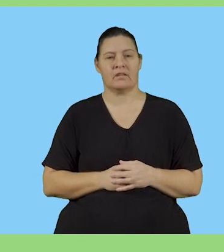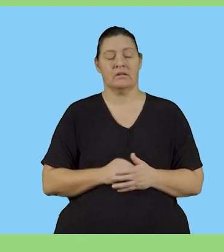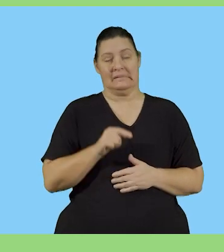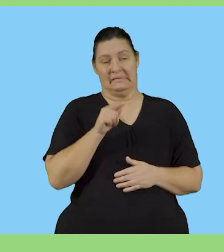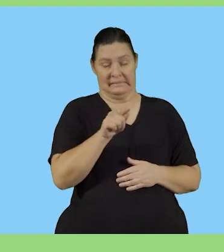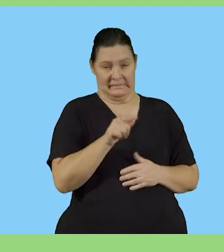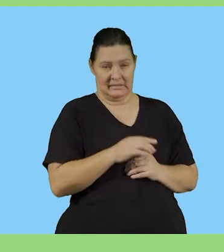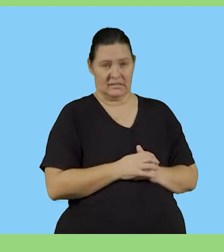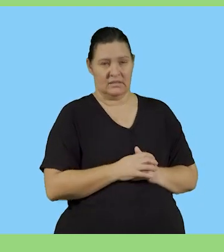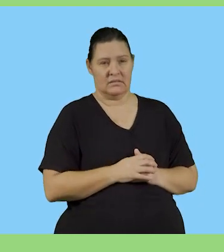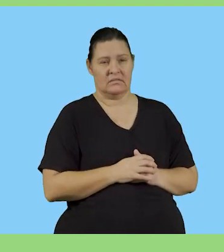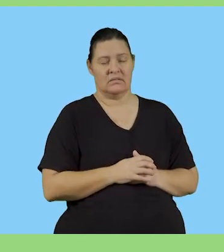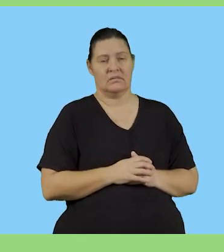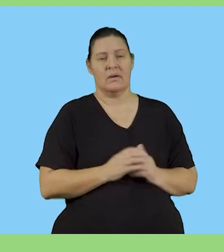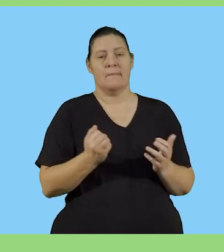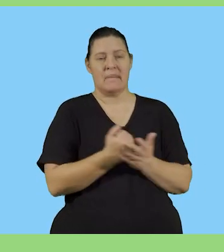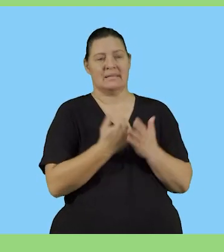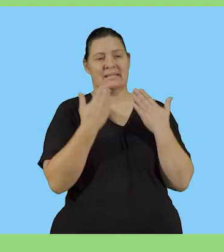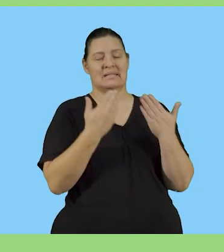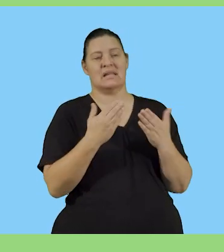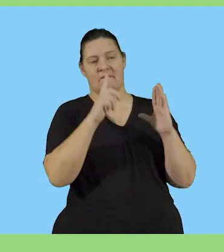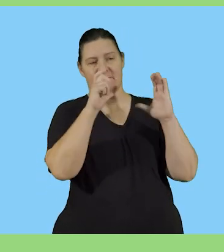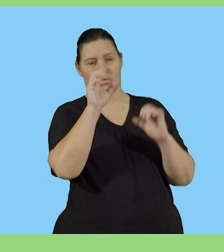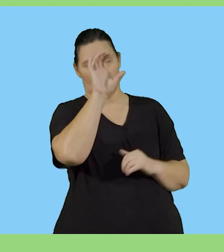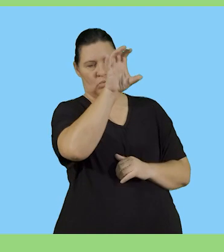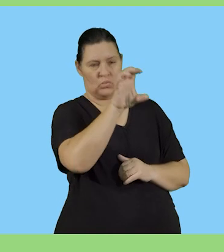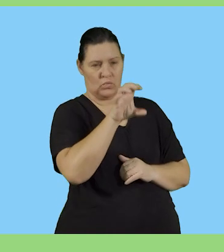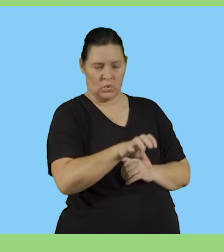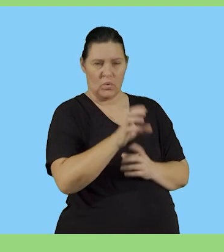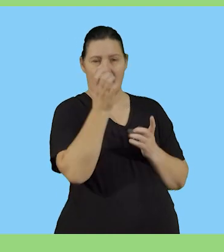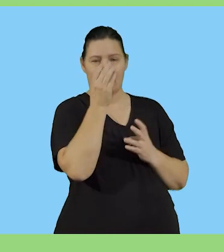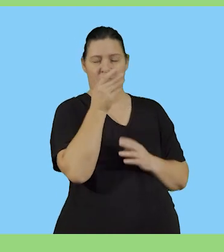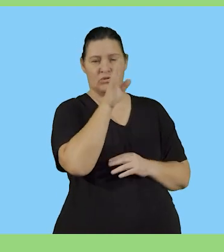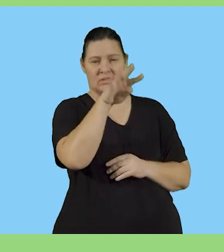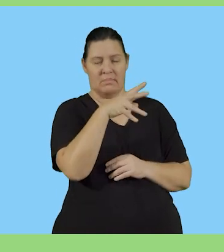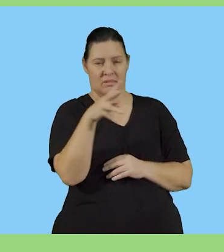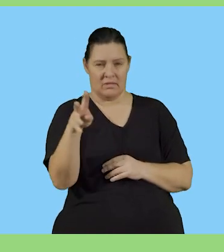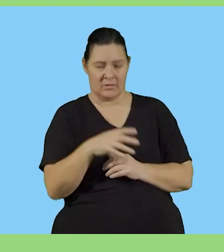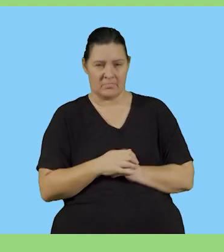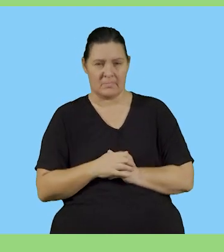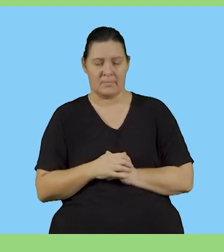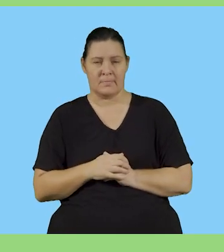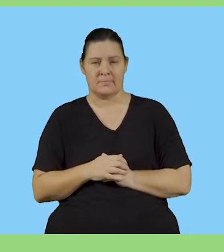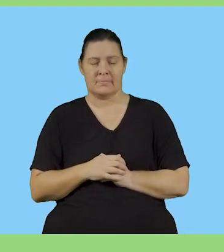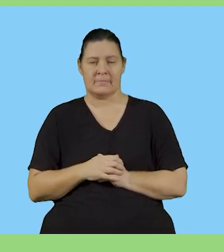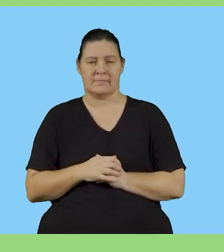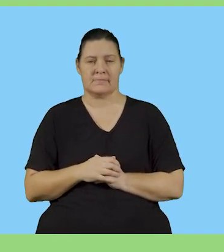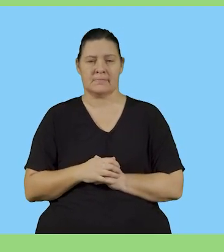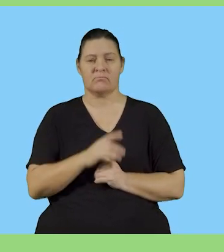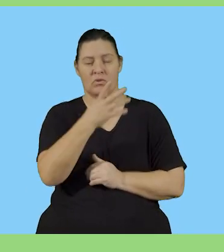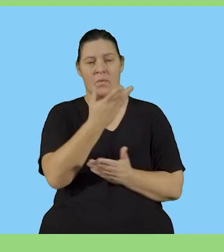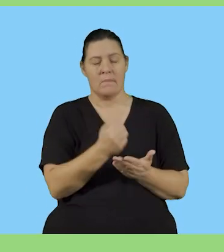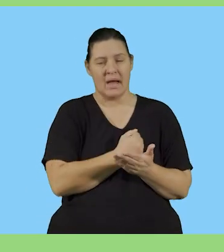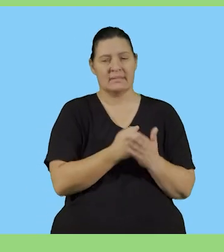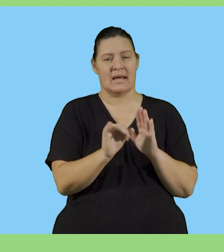So with this one, you have to study the photos and information in the table. And then you have